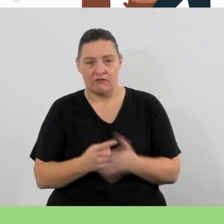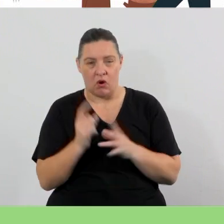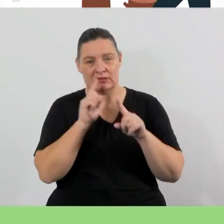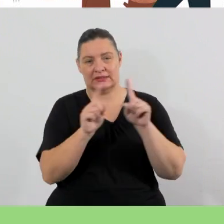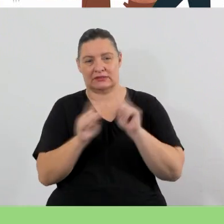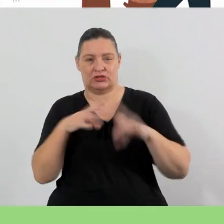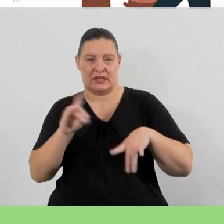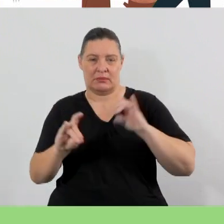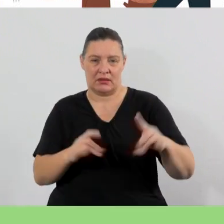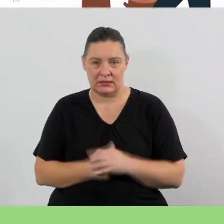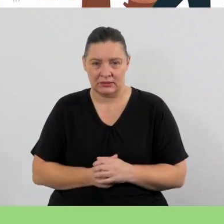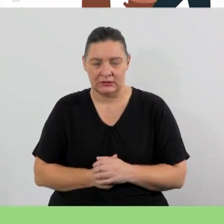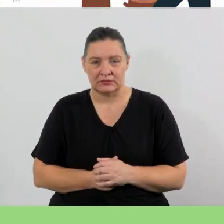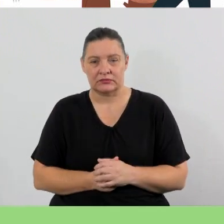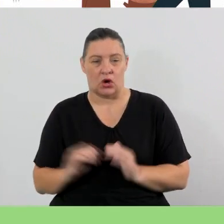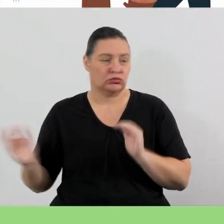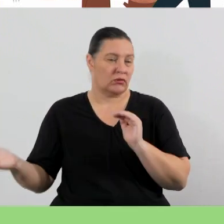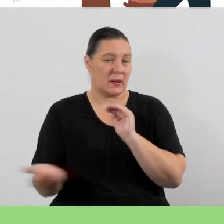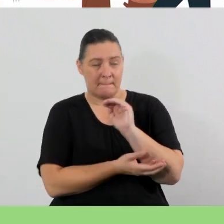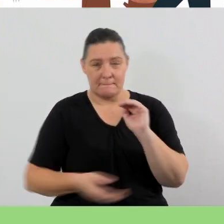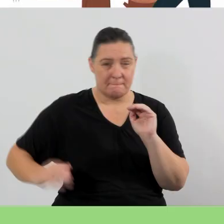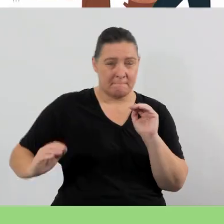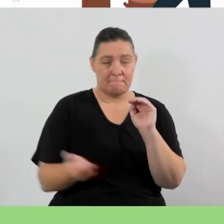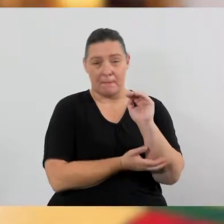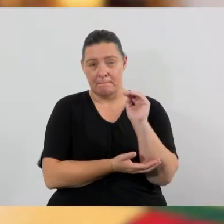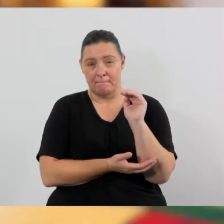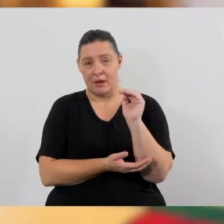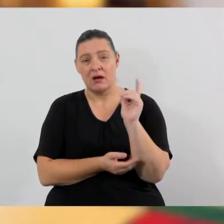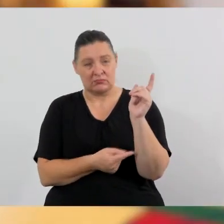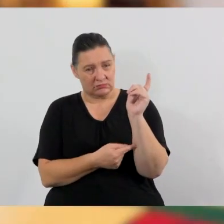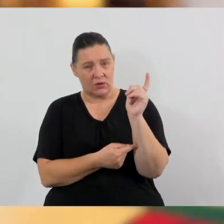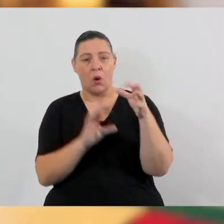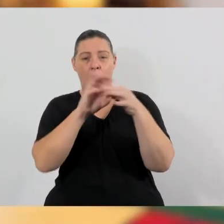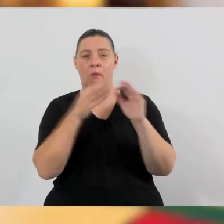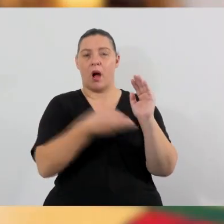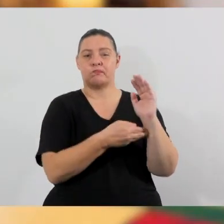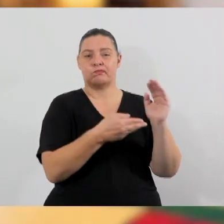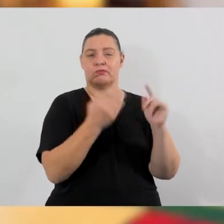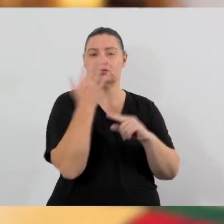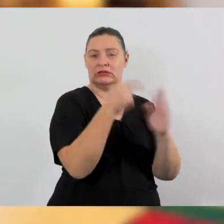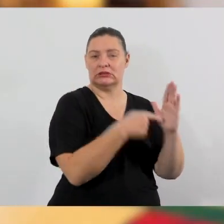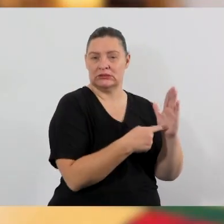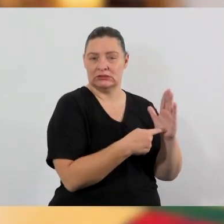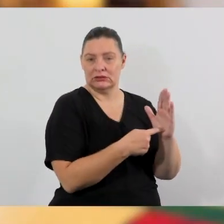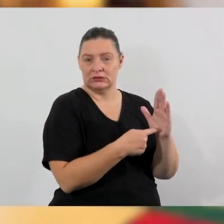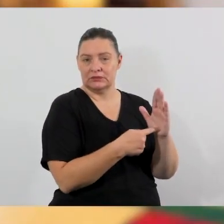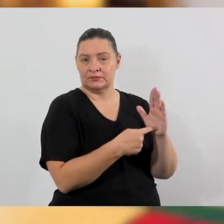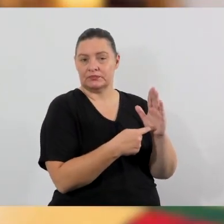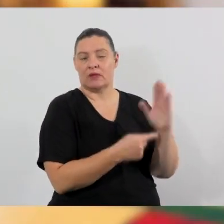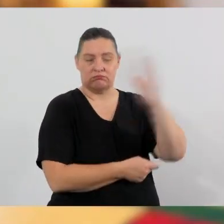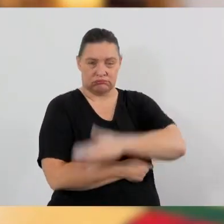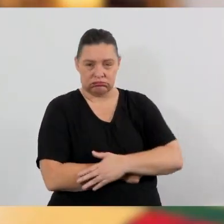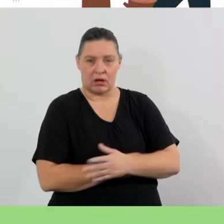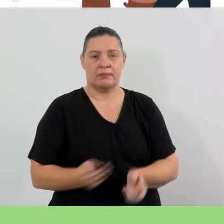for different animals. So if the trees are cut down, then a lot of animals are losing their homes or their habitat,